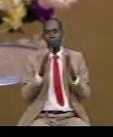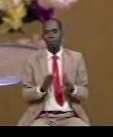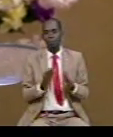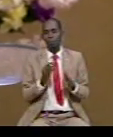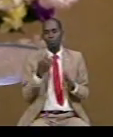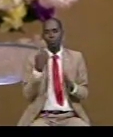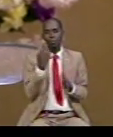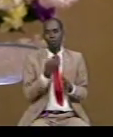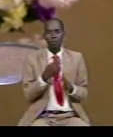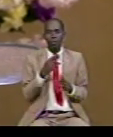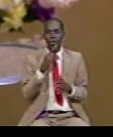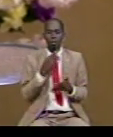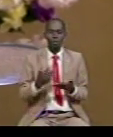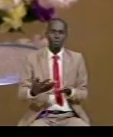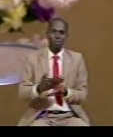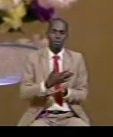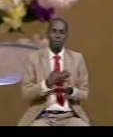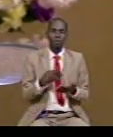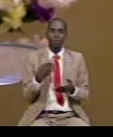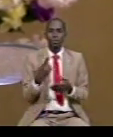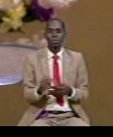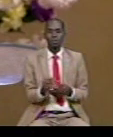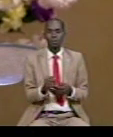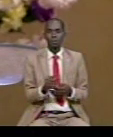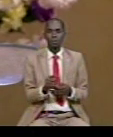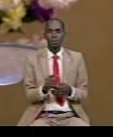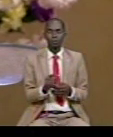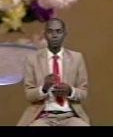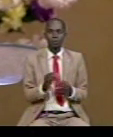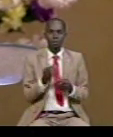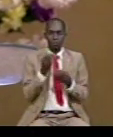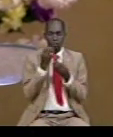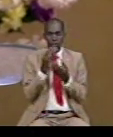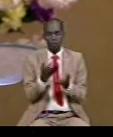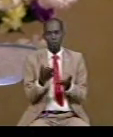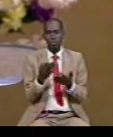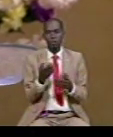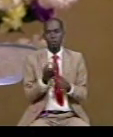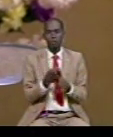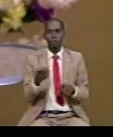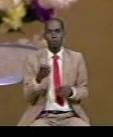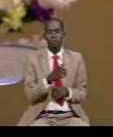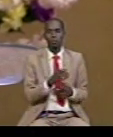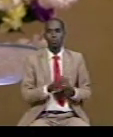from GS tonight. You will carry gold in Jesus' name.